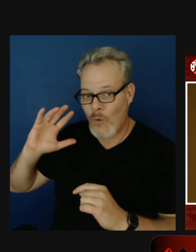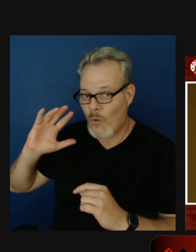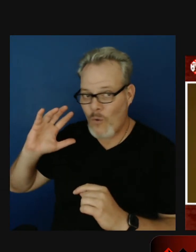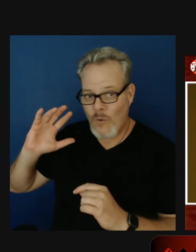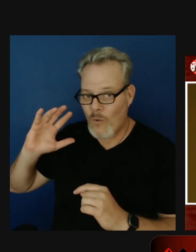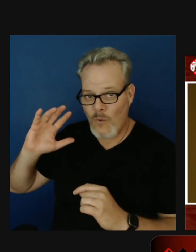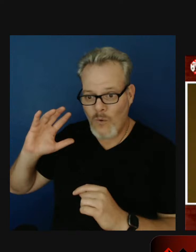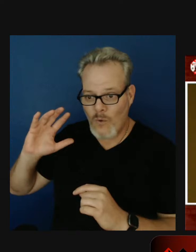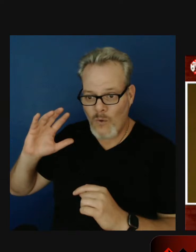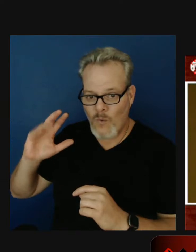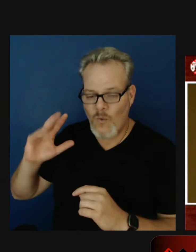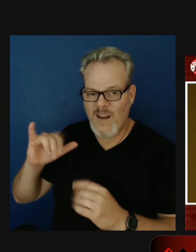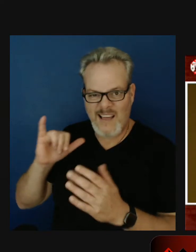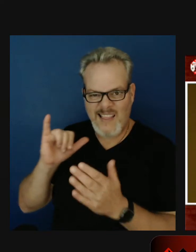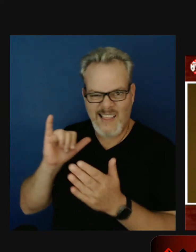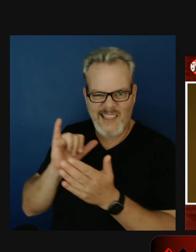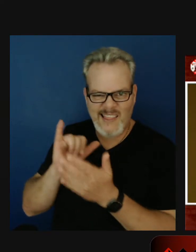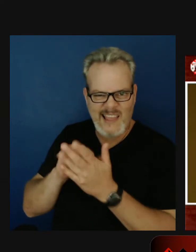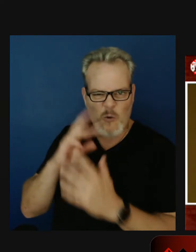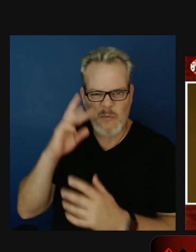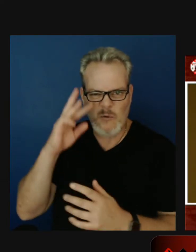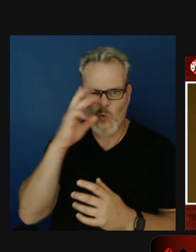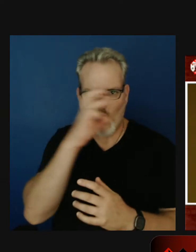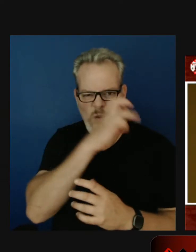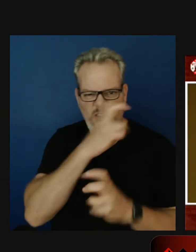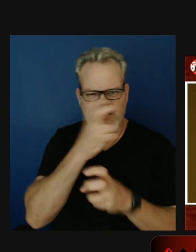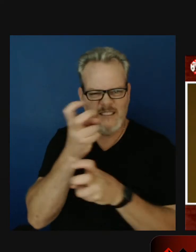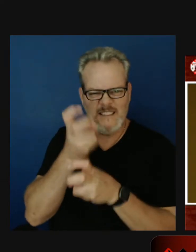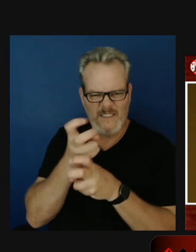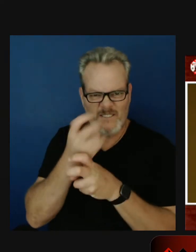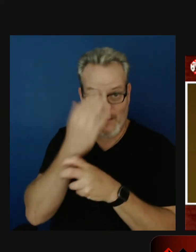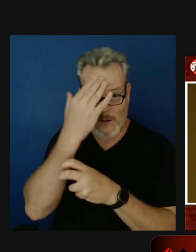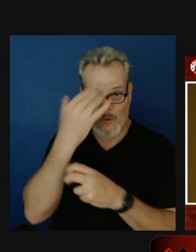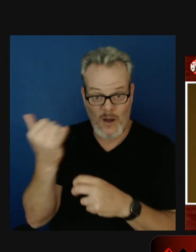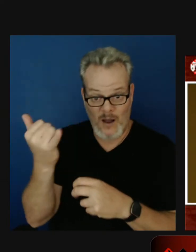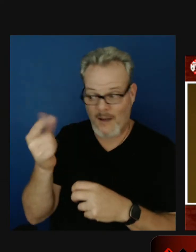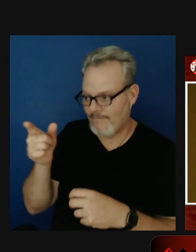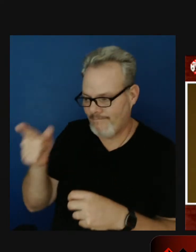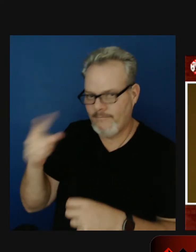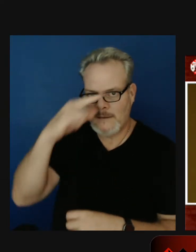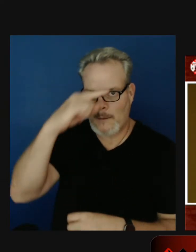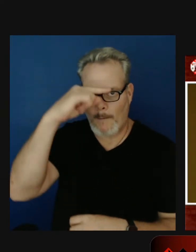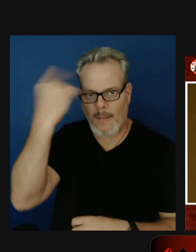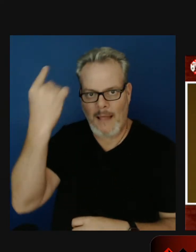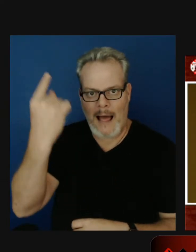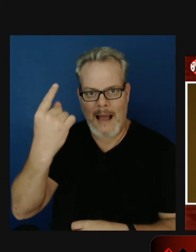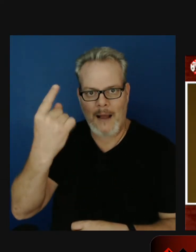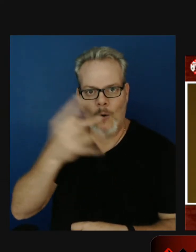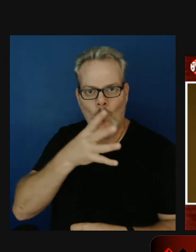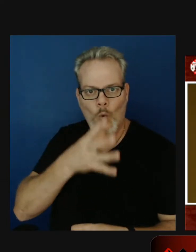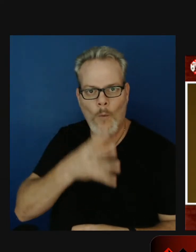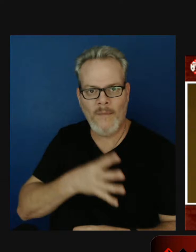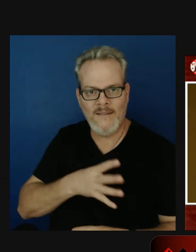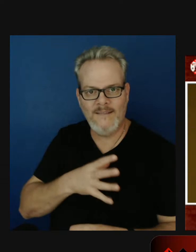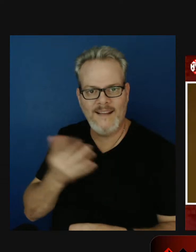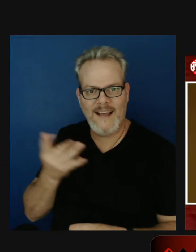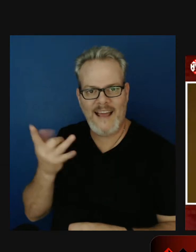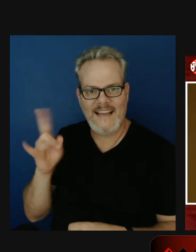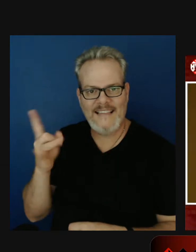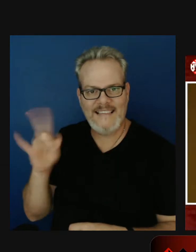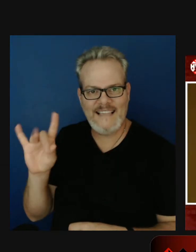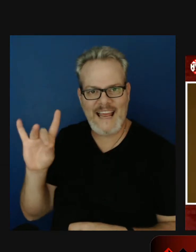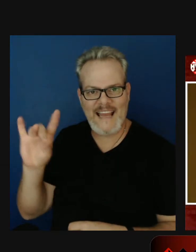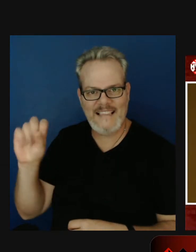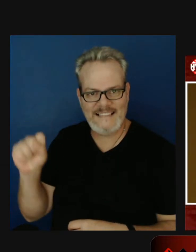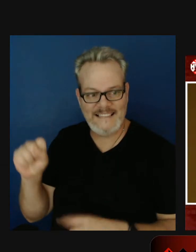it would have been a little weird and difficult. So Ada Copeland was a black woman in the 1880s. He was a white man. It was very much